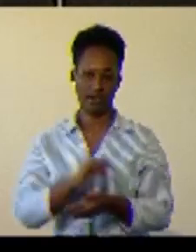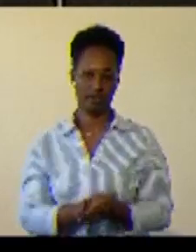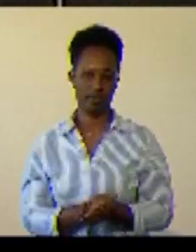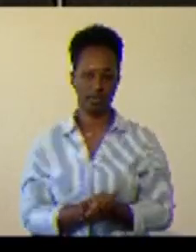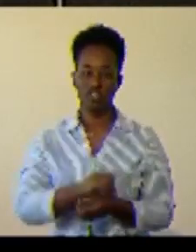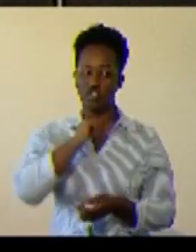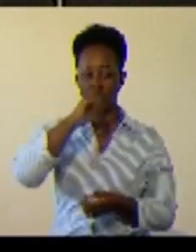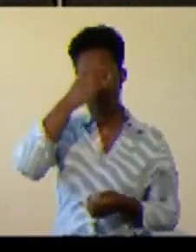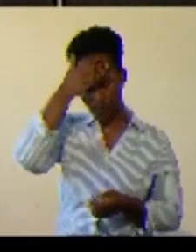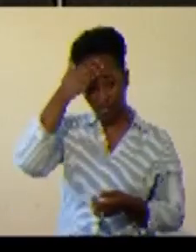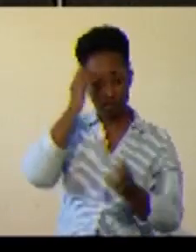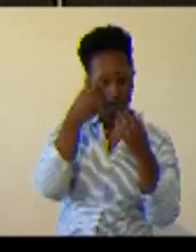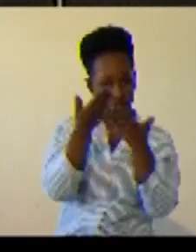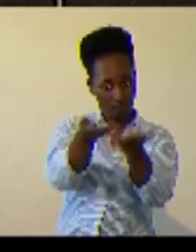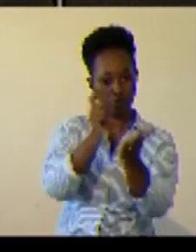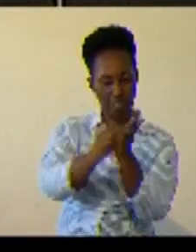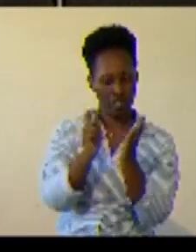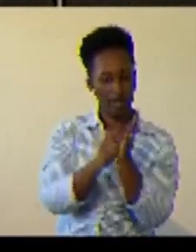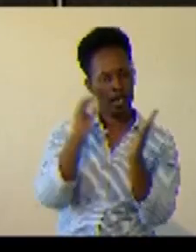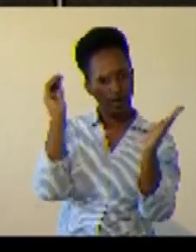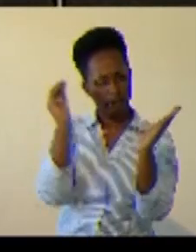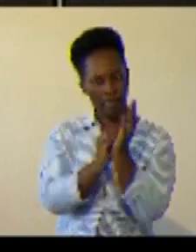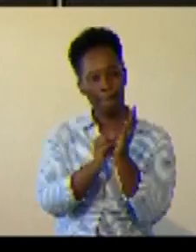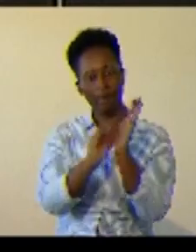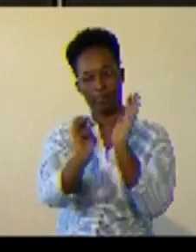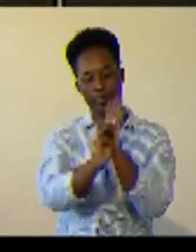Don't forget to include the state symbols.